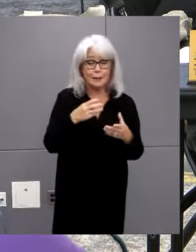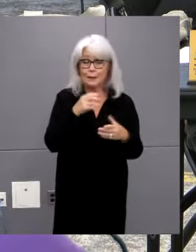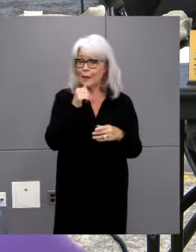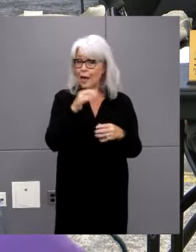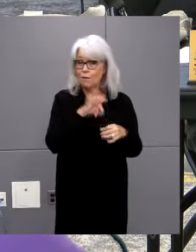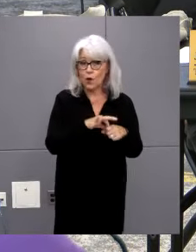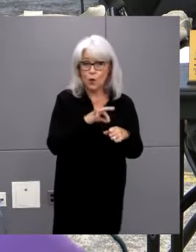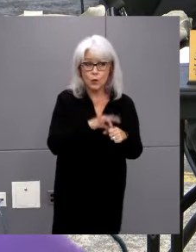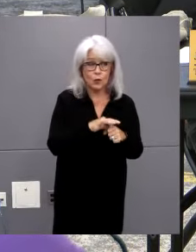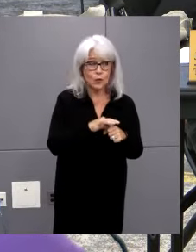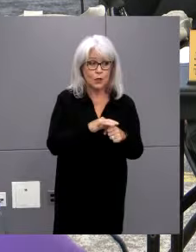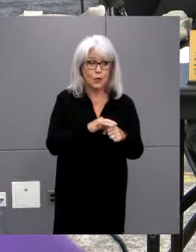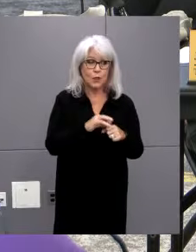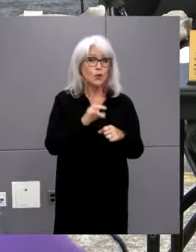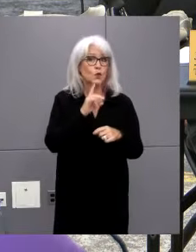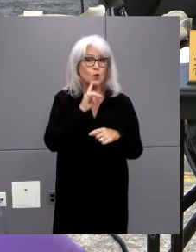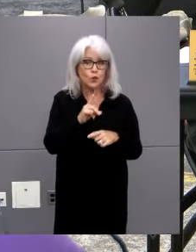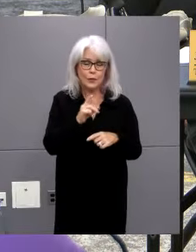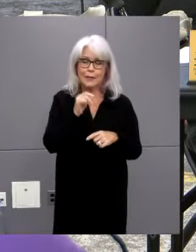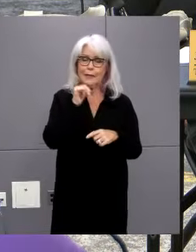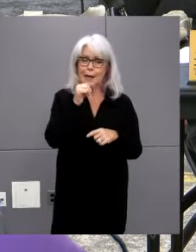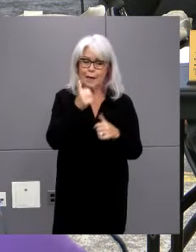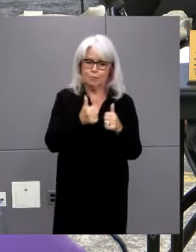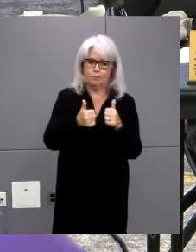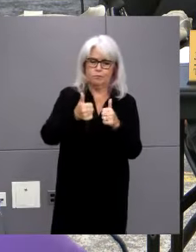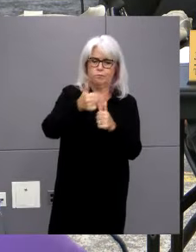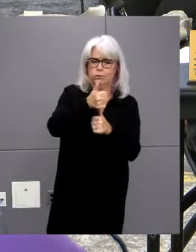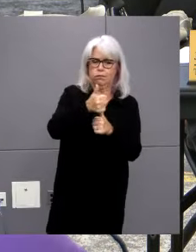and certainly should not chair the committee.